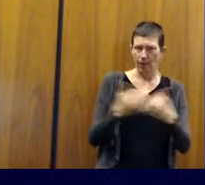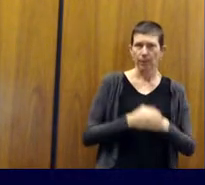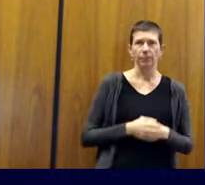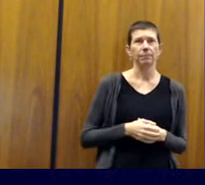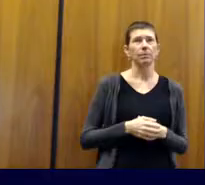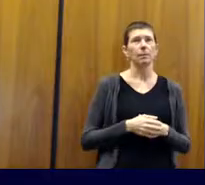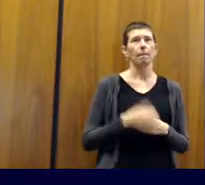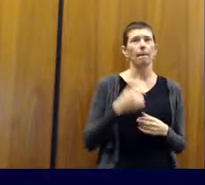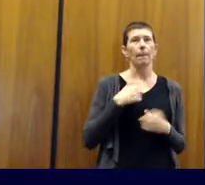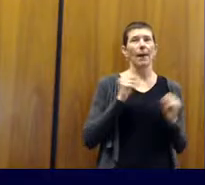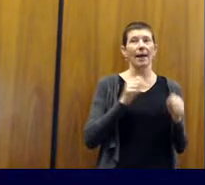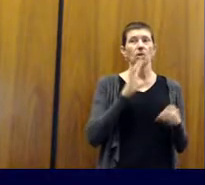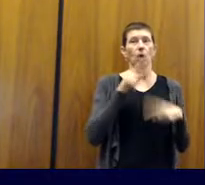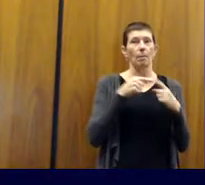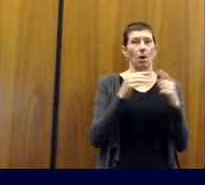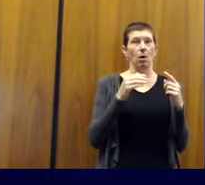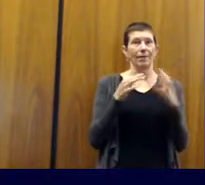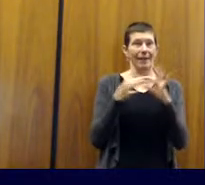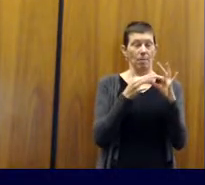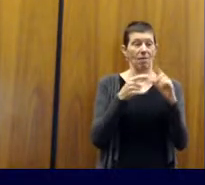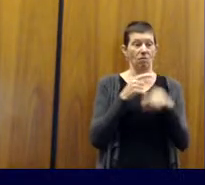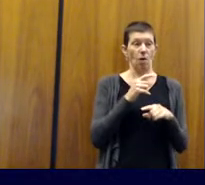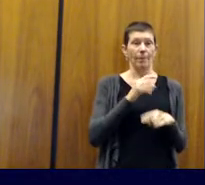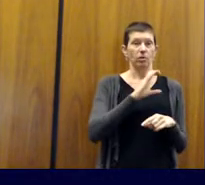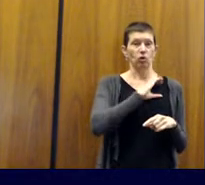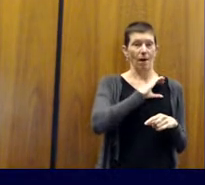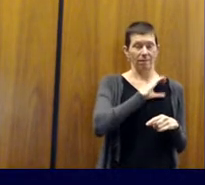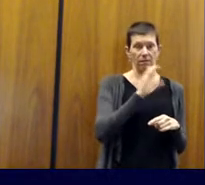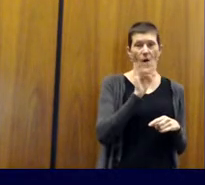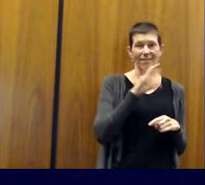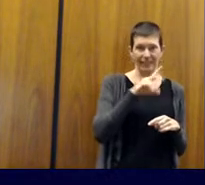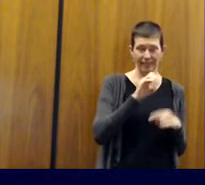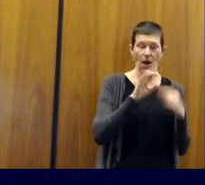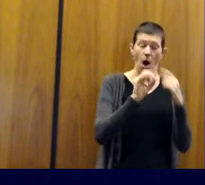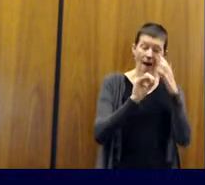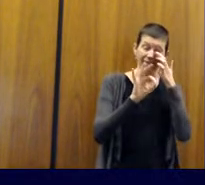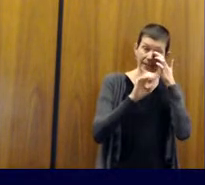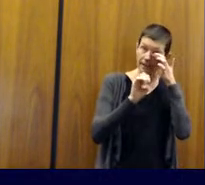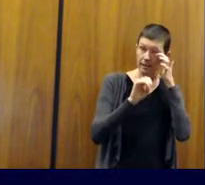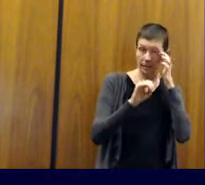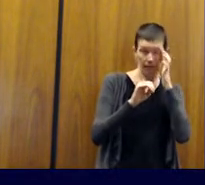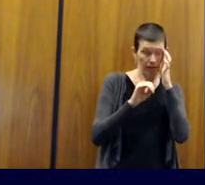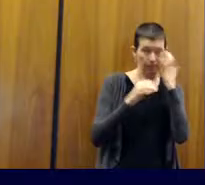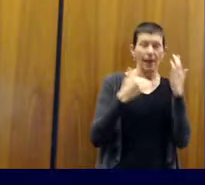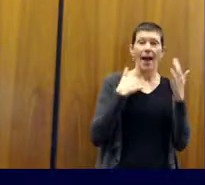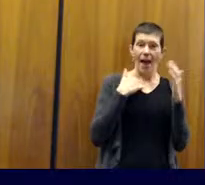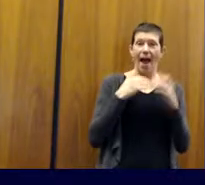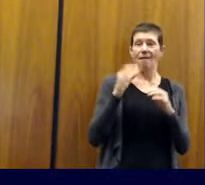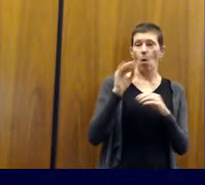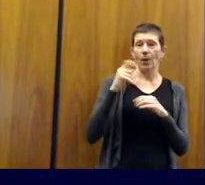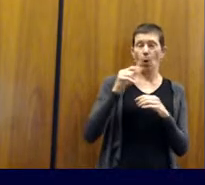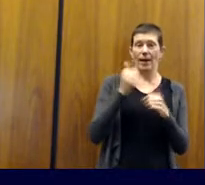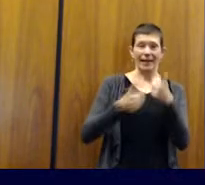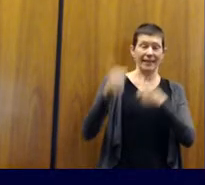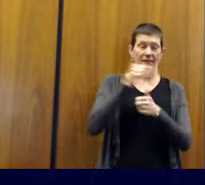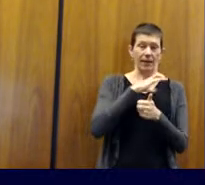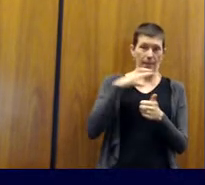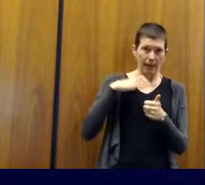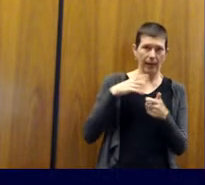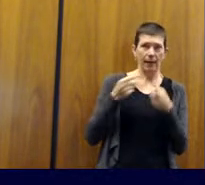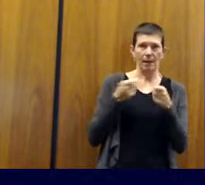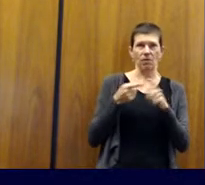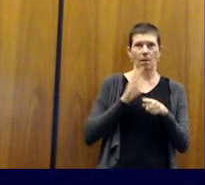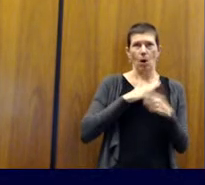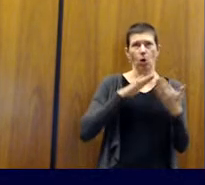I can speak to the collaboration level from the sheriff's office. There is an opioid executive committee that's managed by